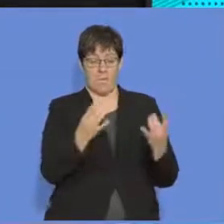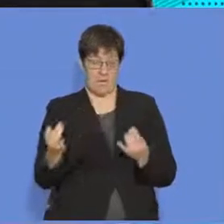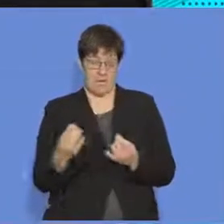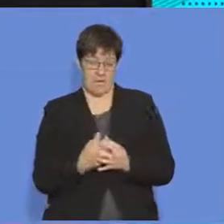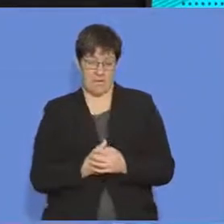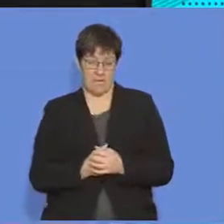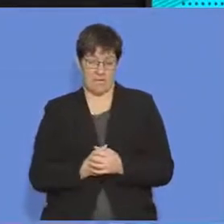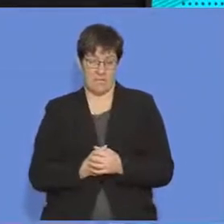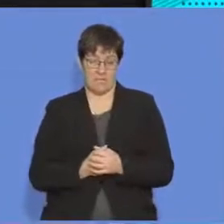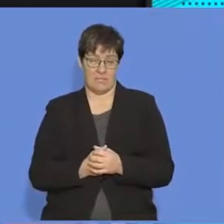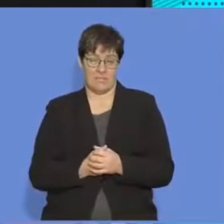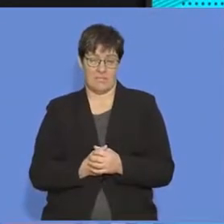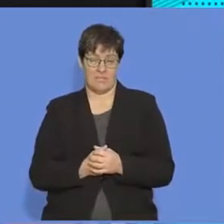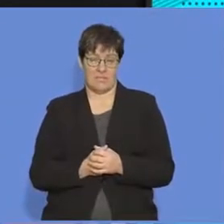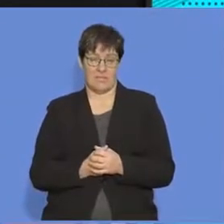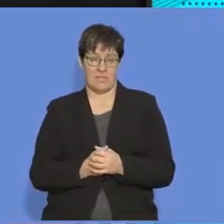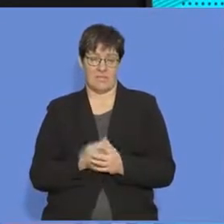4-digit password,